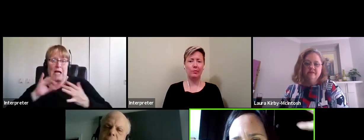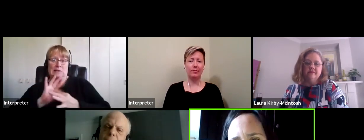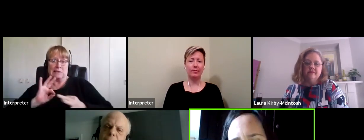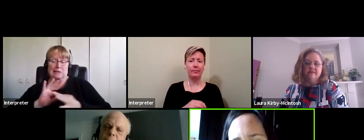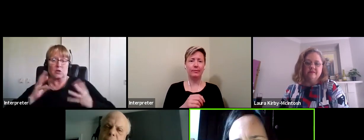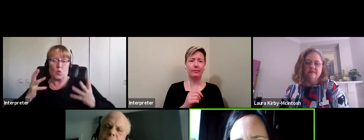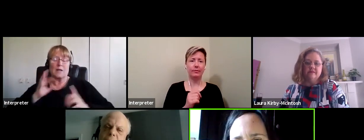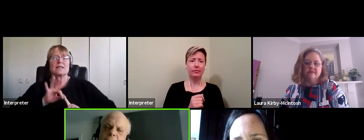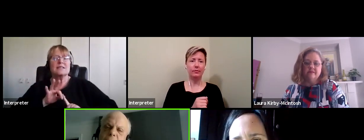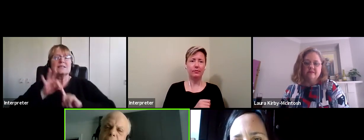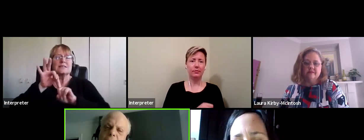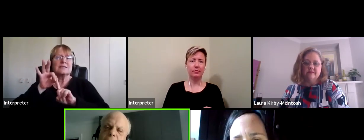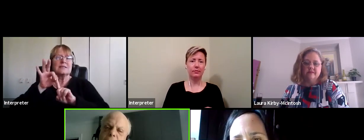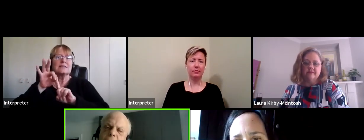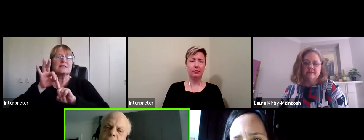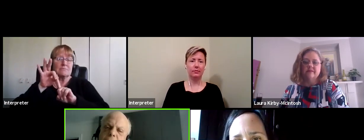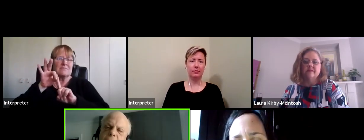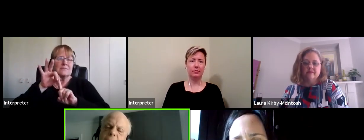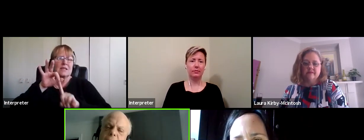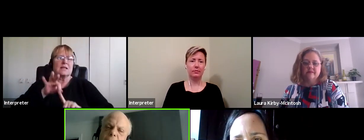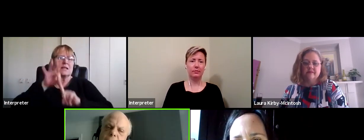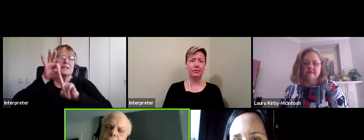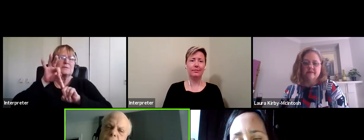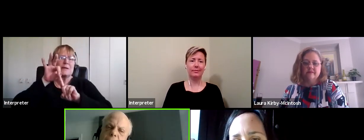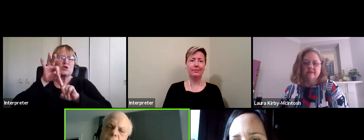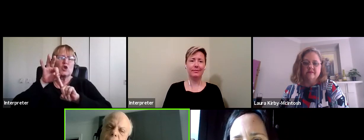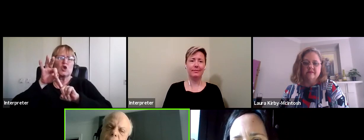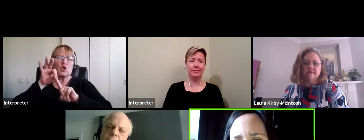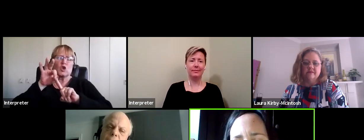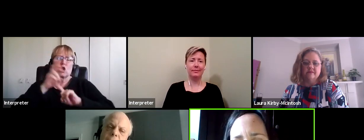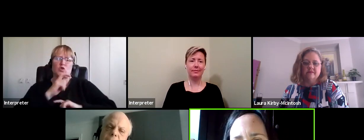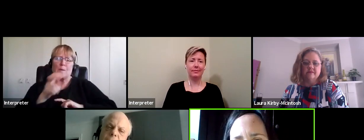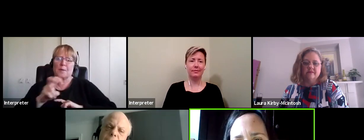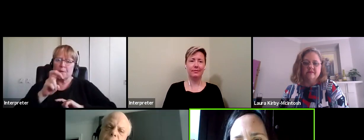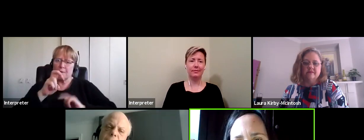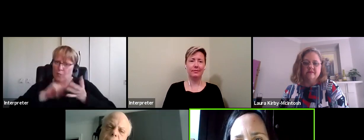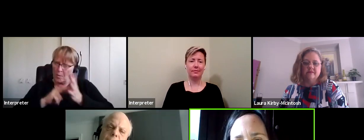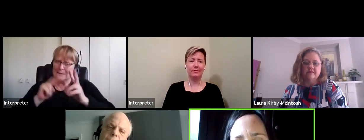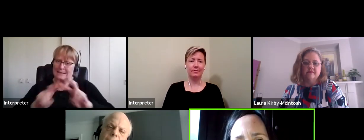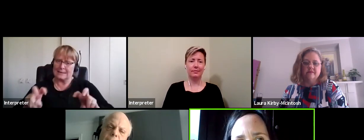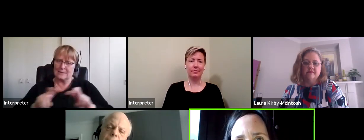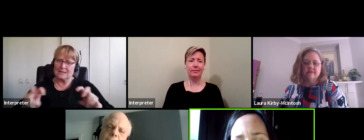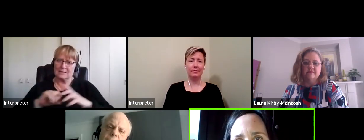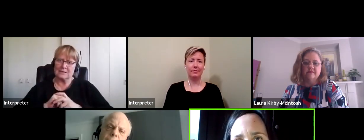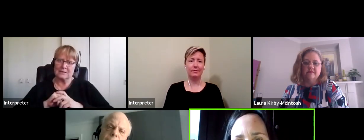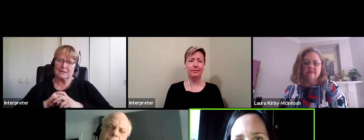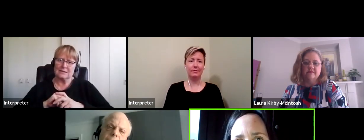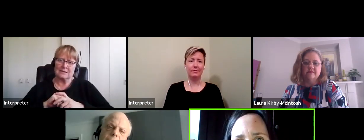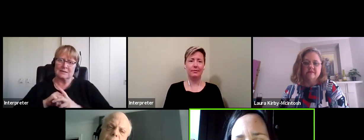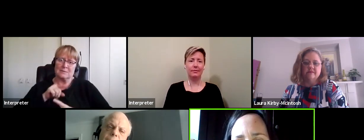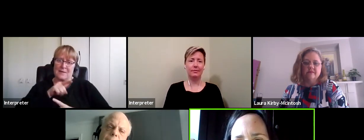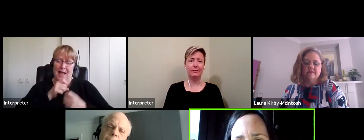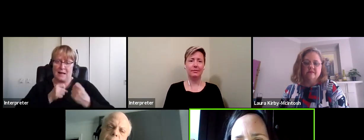aside specialized I vehicles see. that are Well, that's only good. That's good. for assessment centers. But at the same time, you know, to take that vehicle into the assessment center